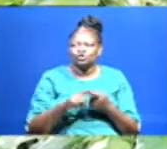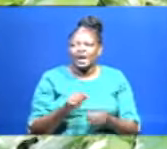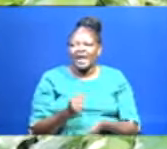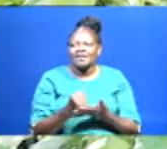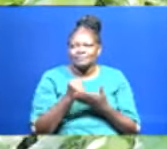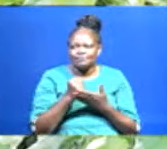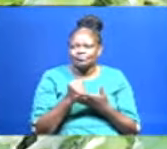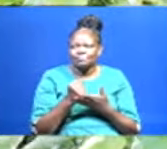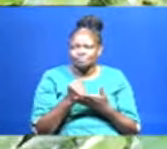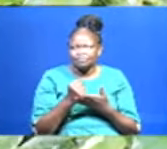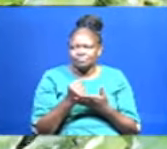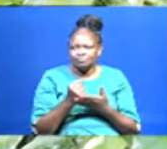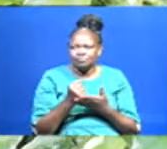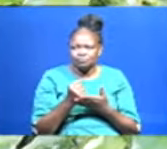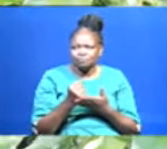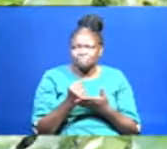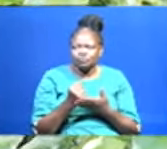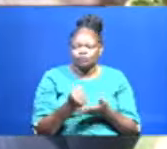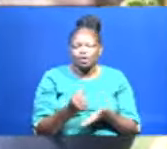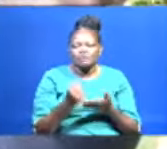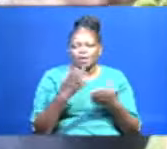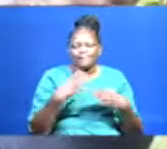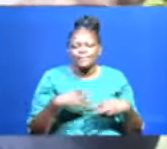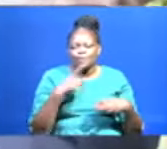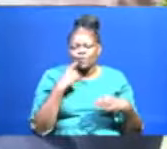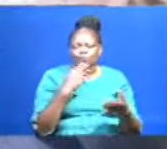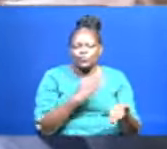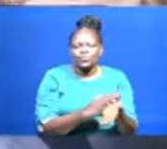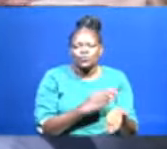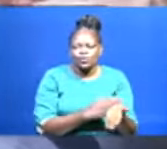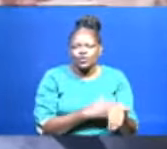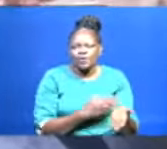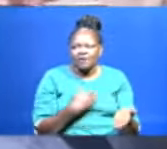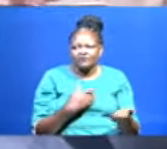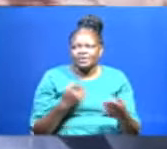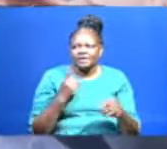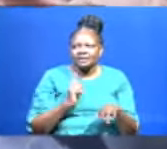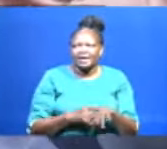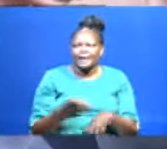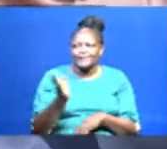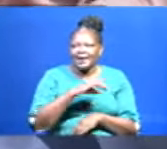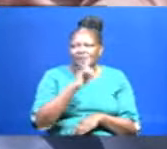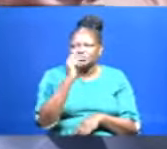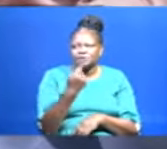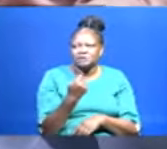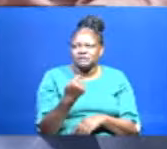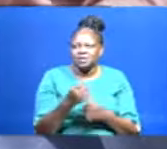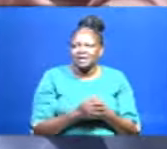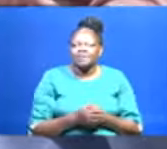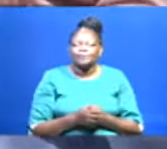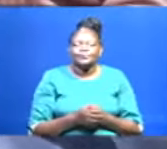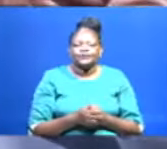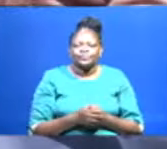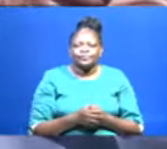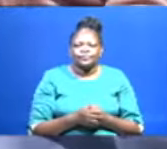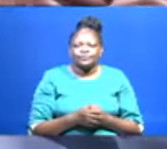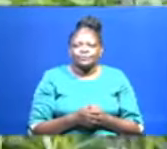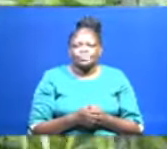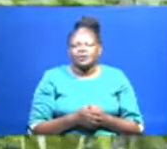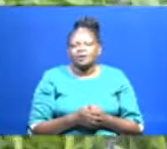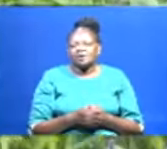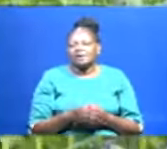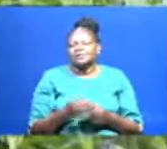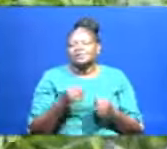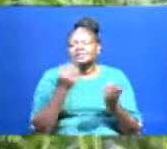to recover the people who are injured. Upon his return to Kenya, Lieutenant Colonel Serem served in